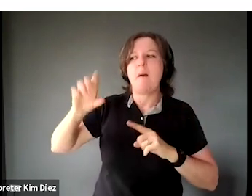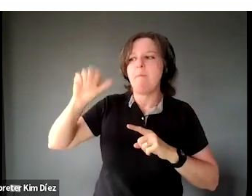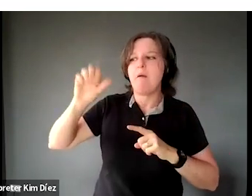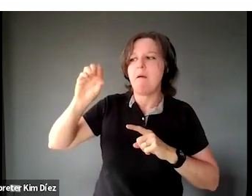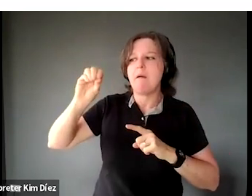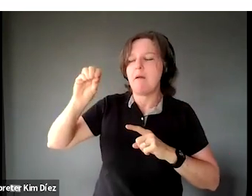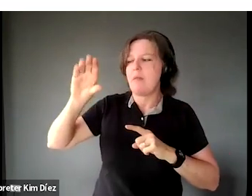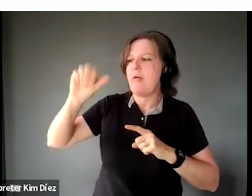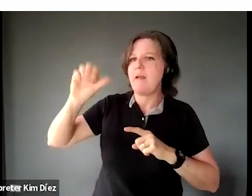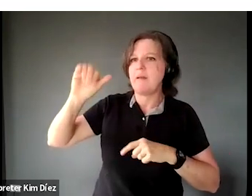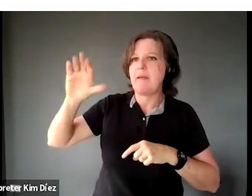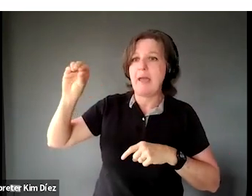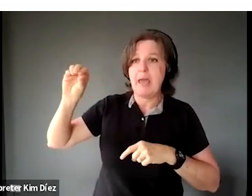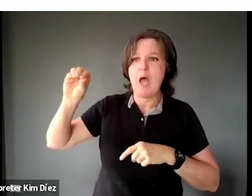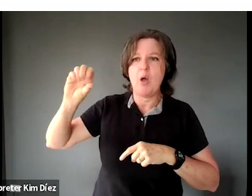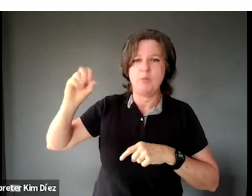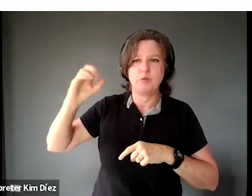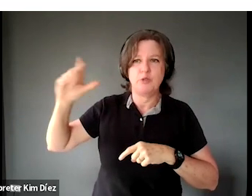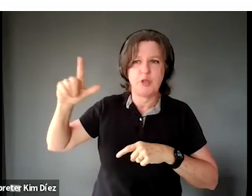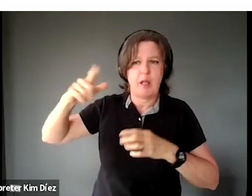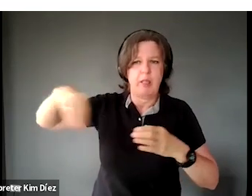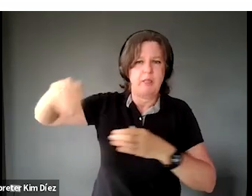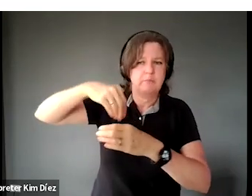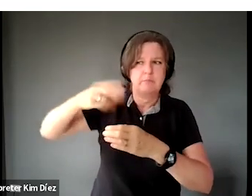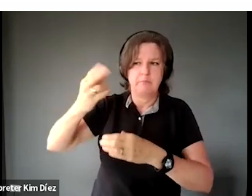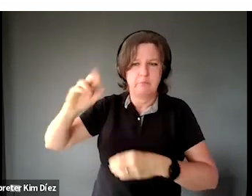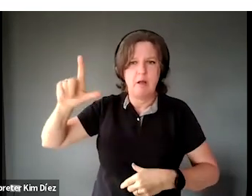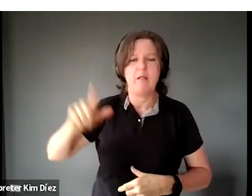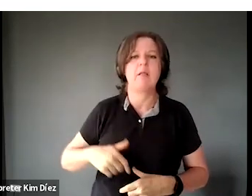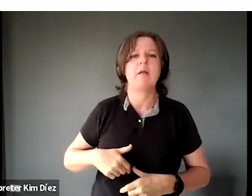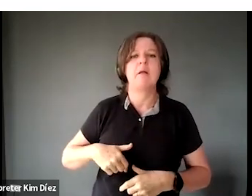guano, we have done cacao shell compost.